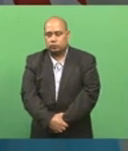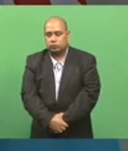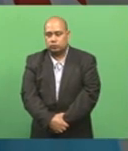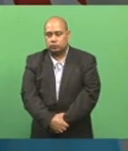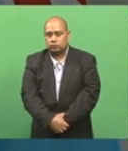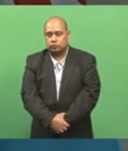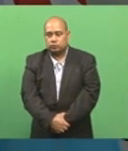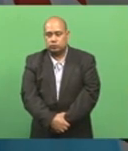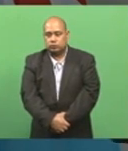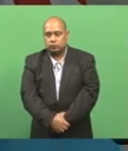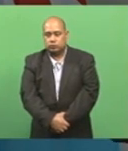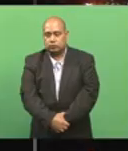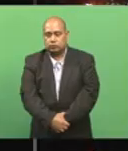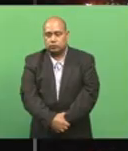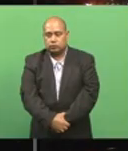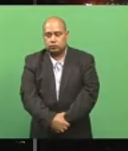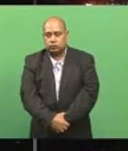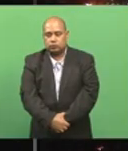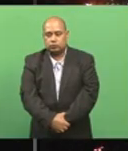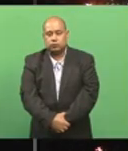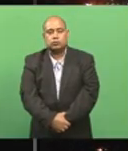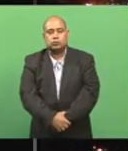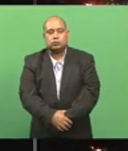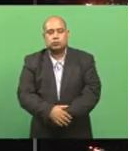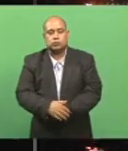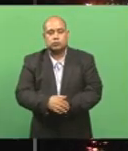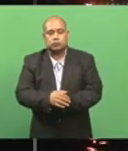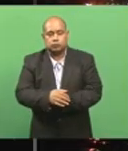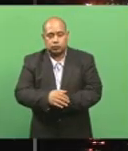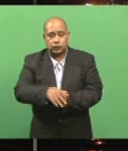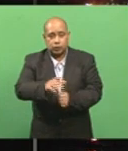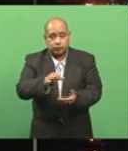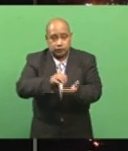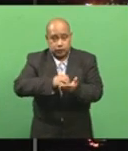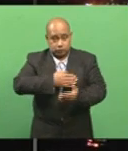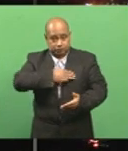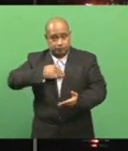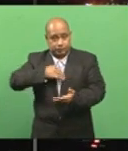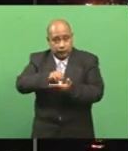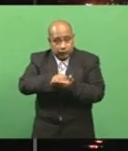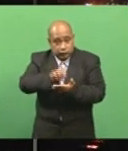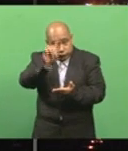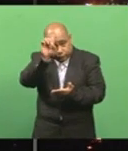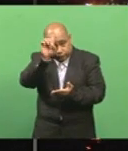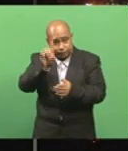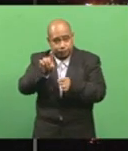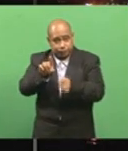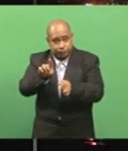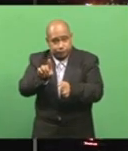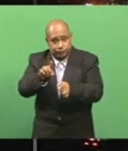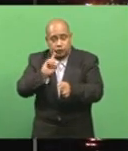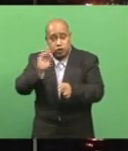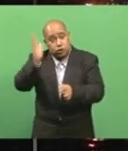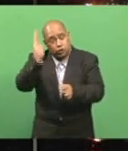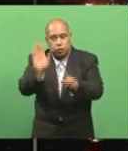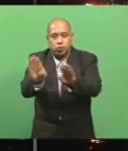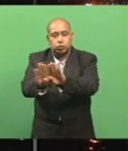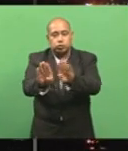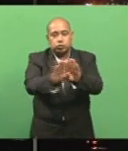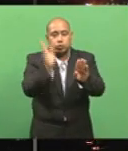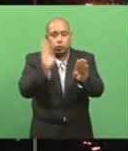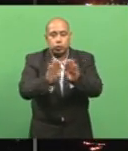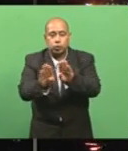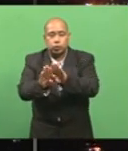we'll continue to keep an eye on them. Education Minister Rosie Akbar says the schools will remain closed until June. However, the